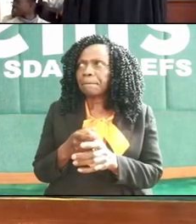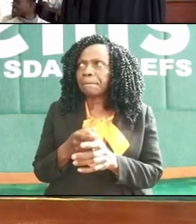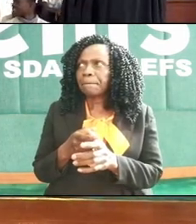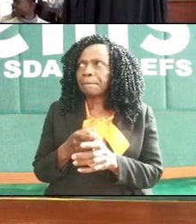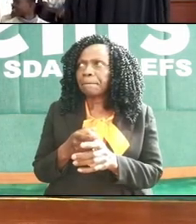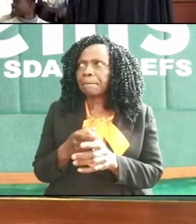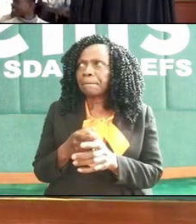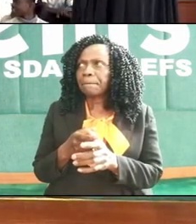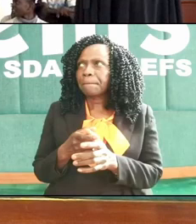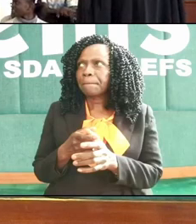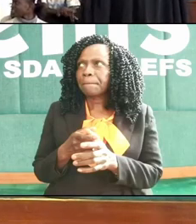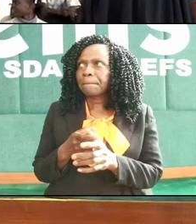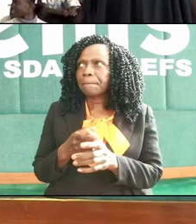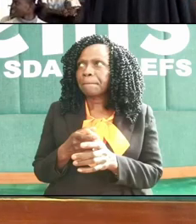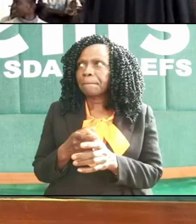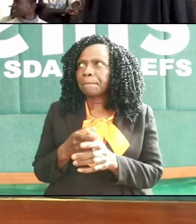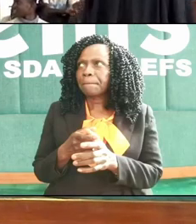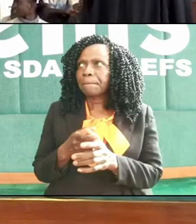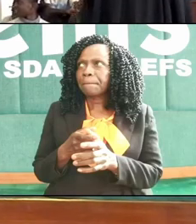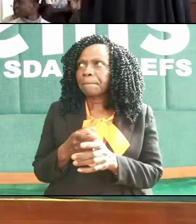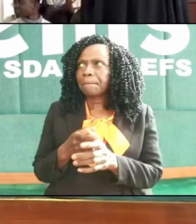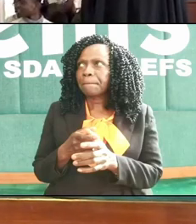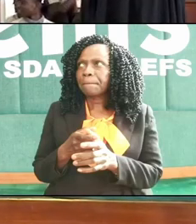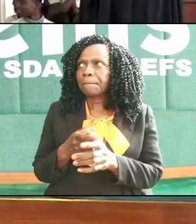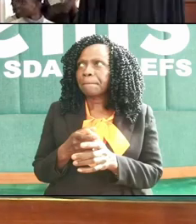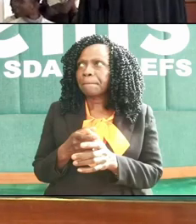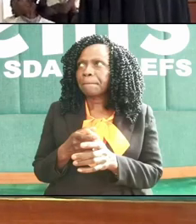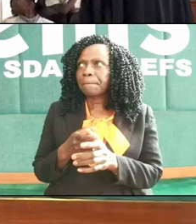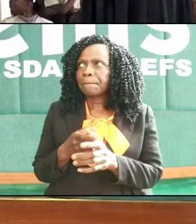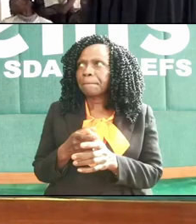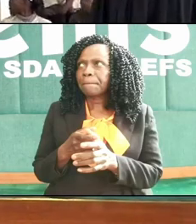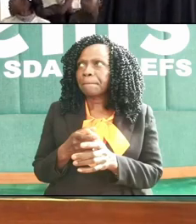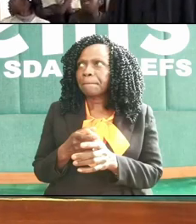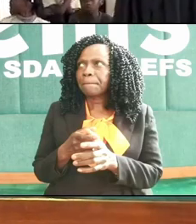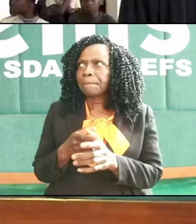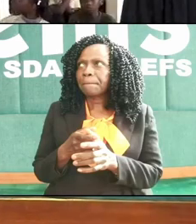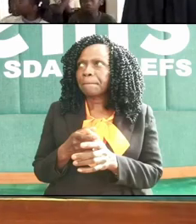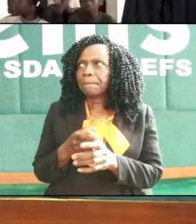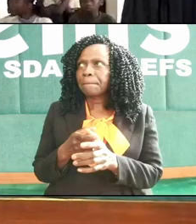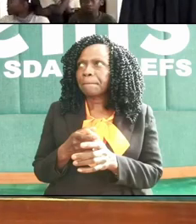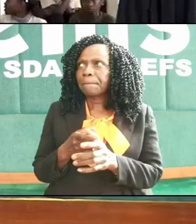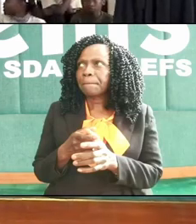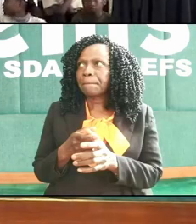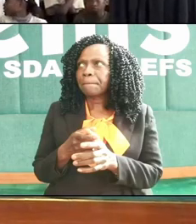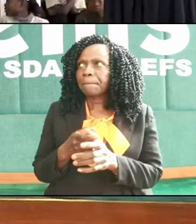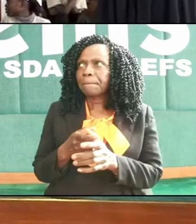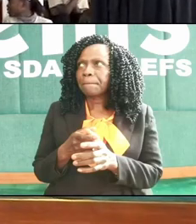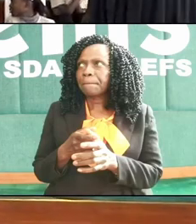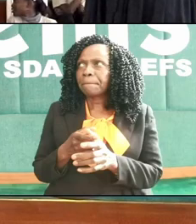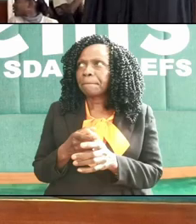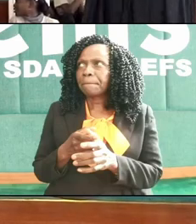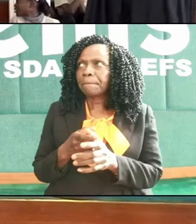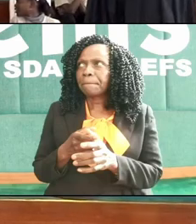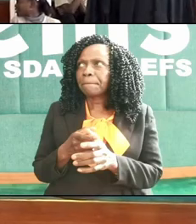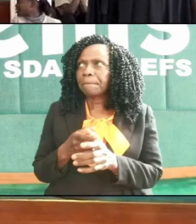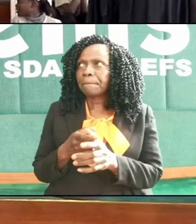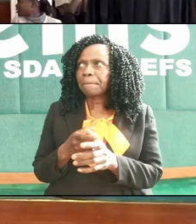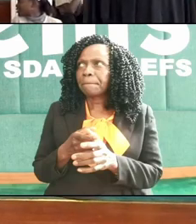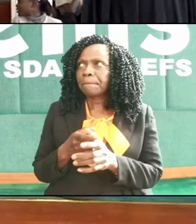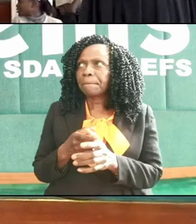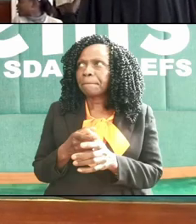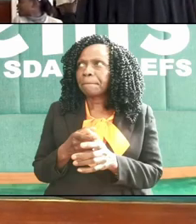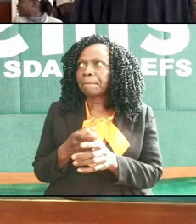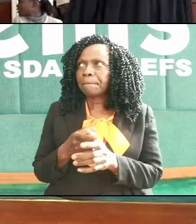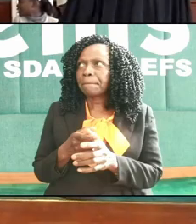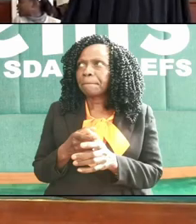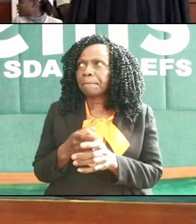much these past few days? Okay, now we need to think about something. Some people have not been